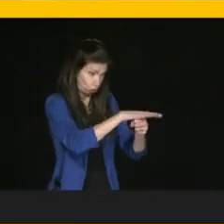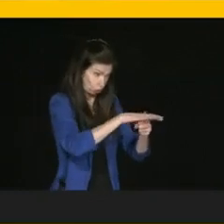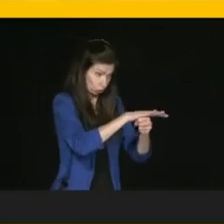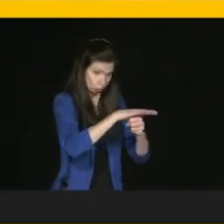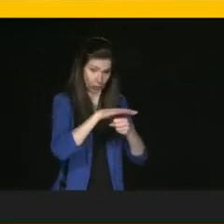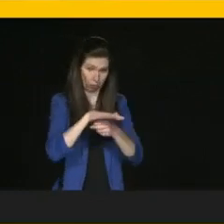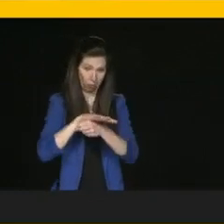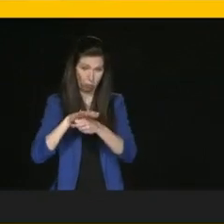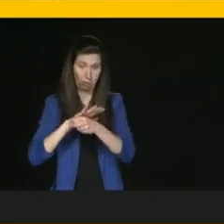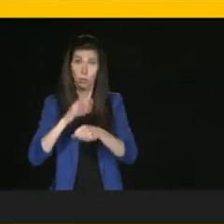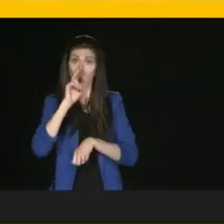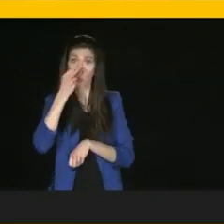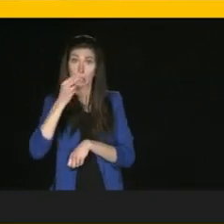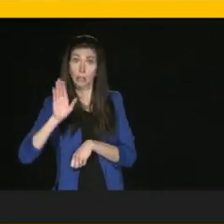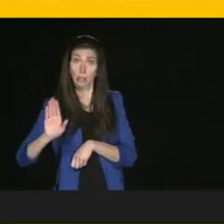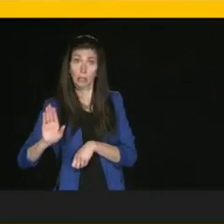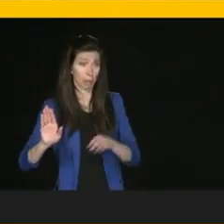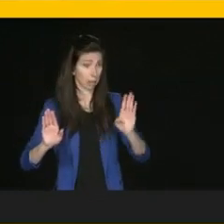for example, then.